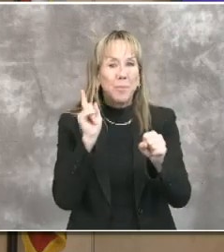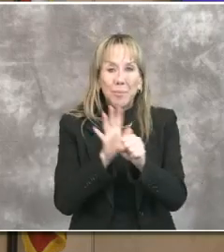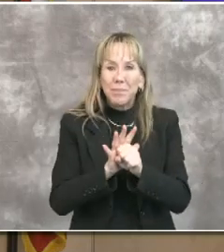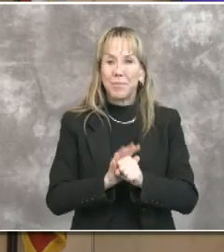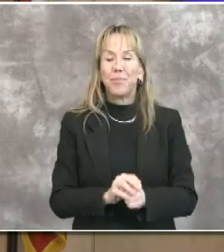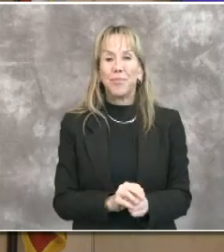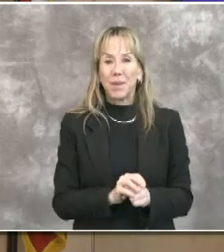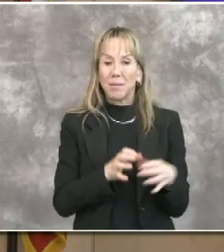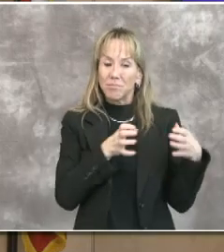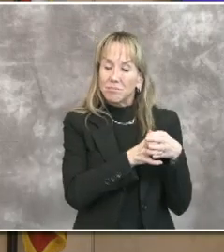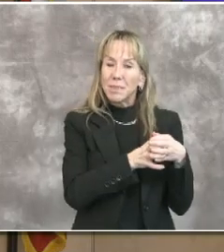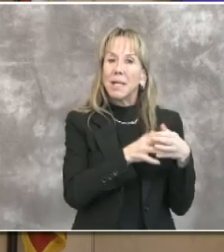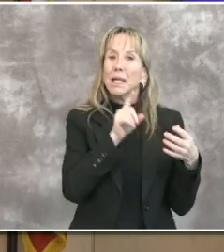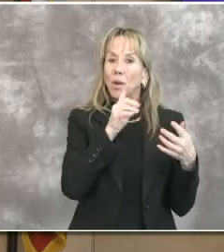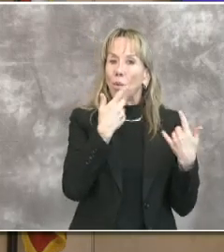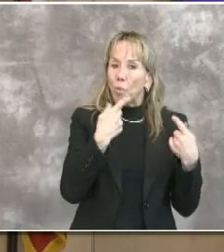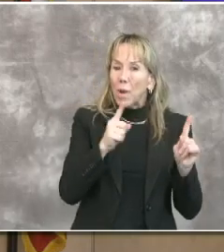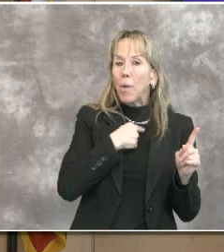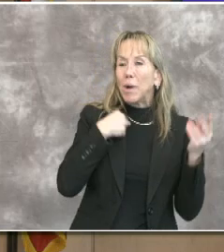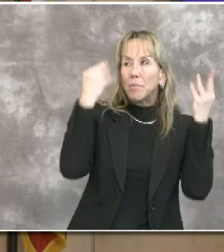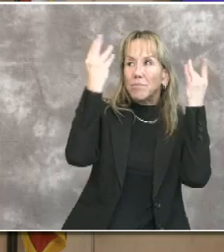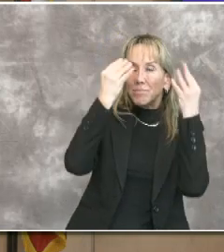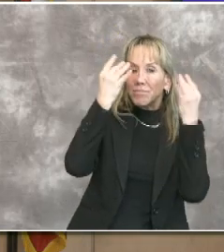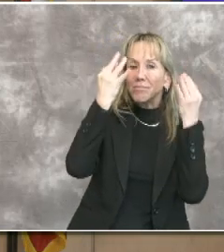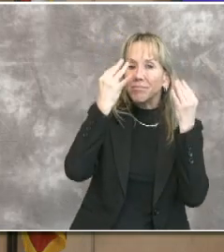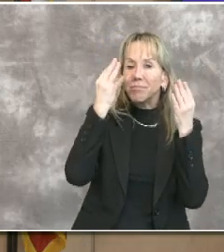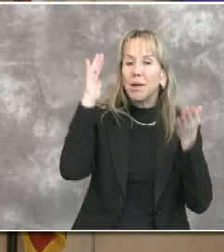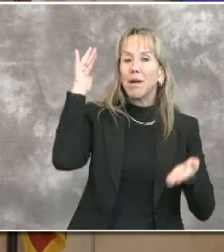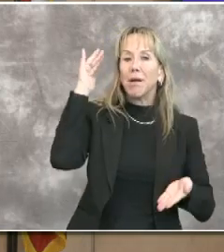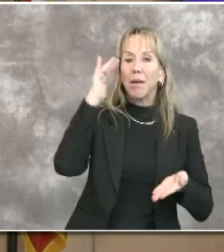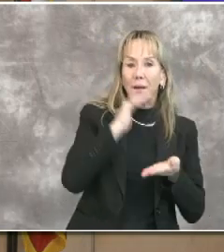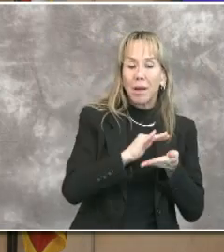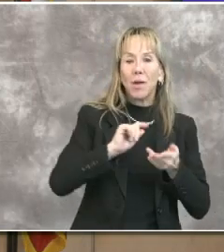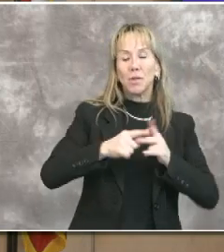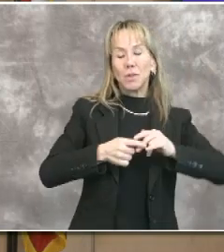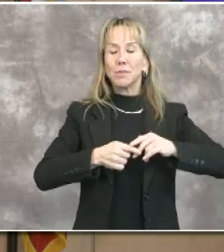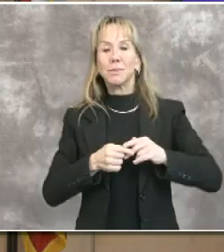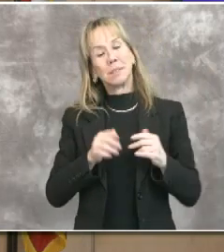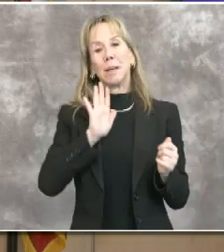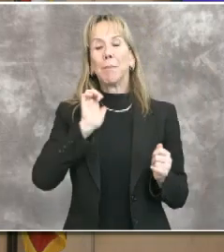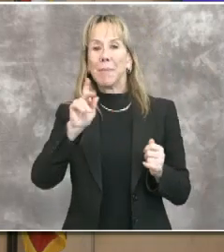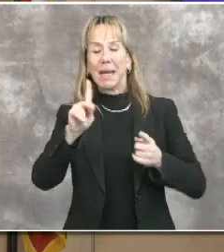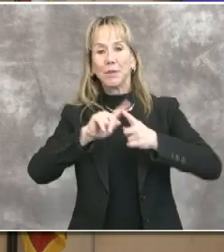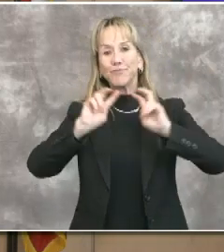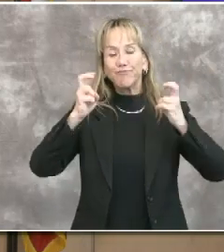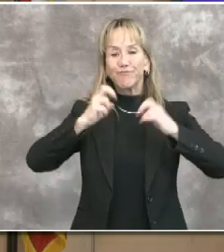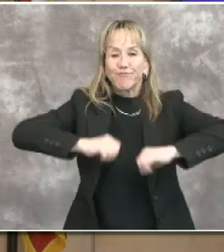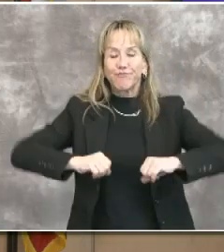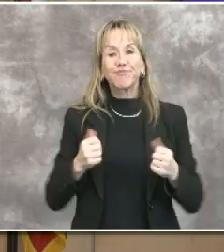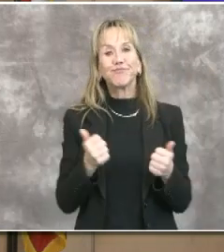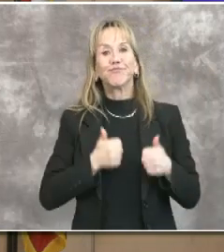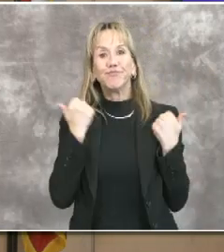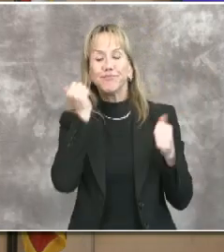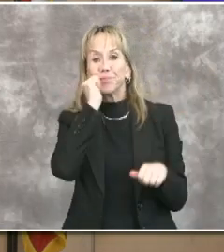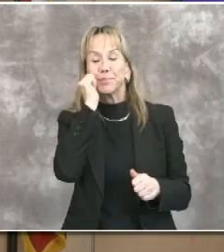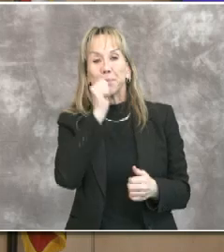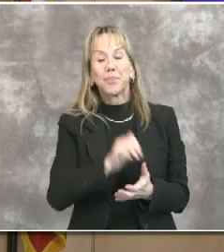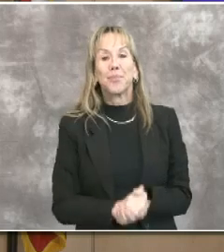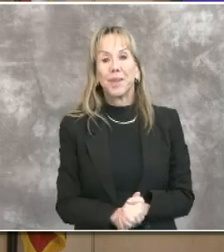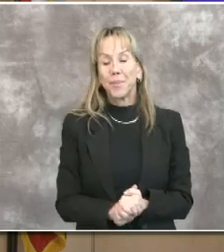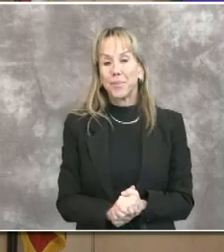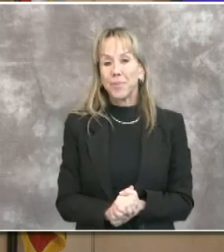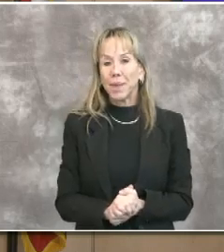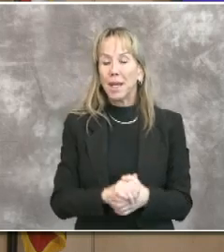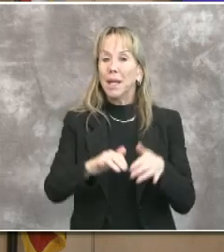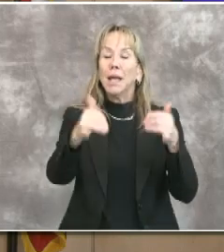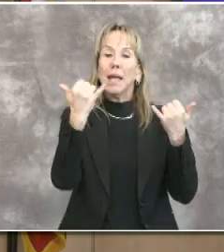as we contemplate coming out of it. With that, I would like to jump into our charts for our daily updates and reports. Before I go